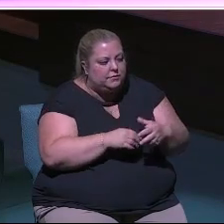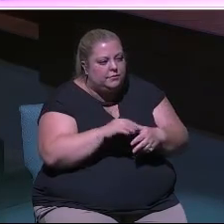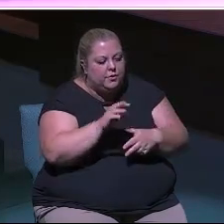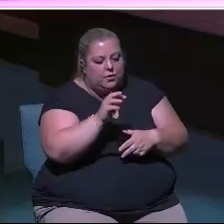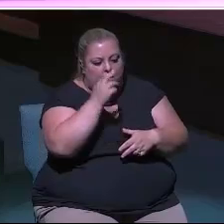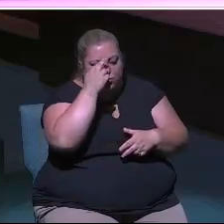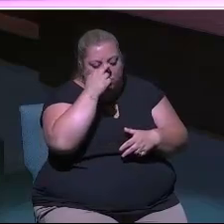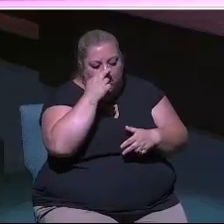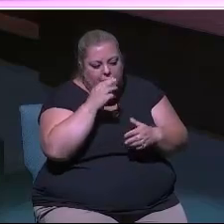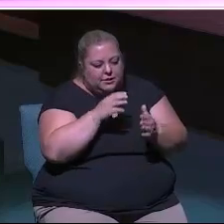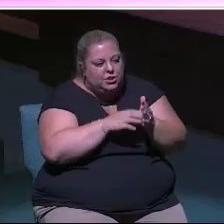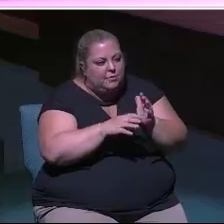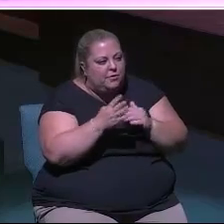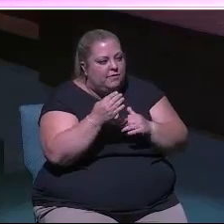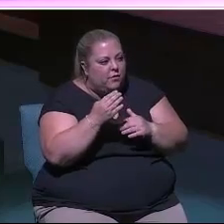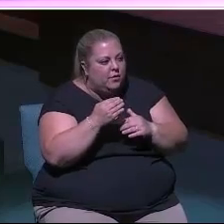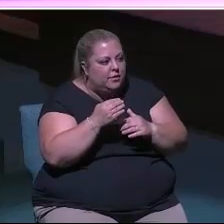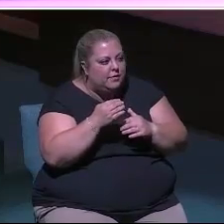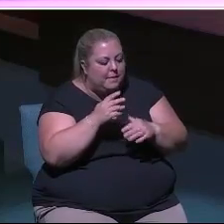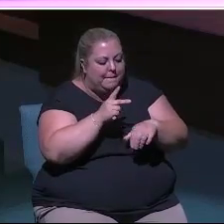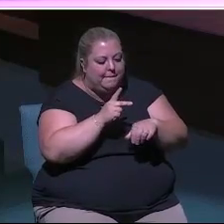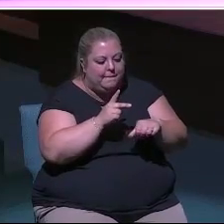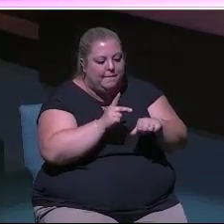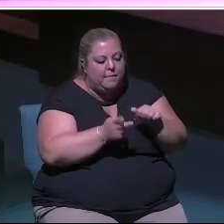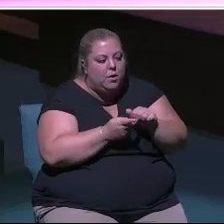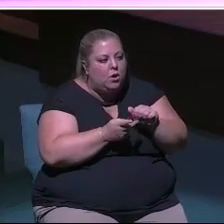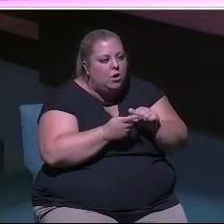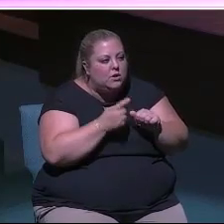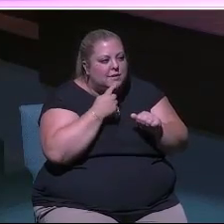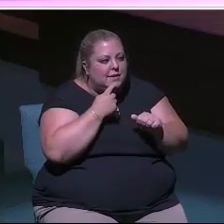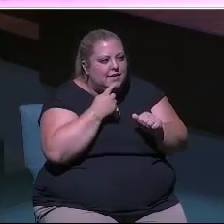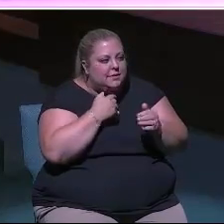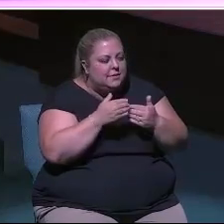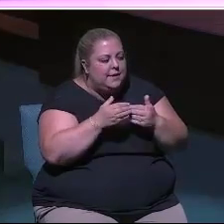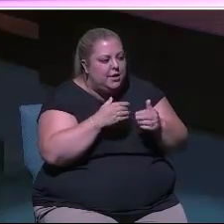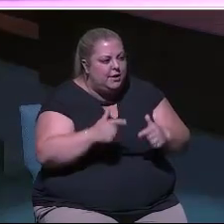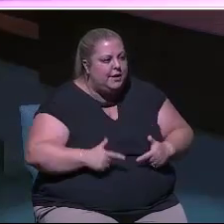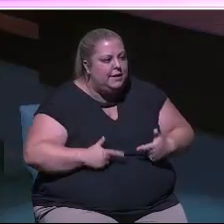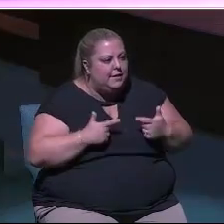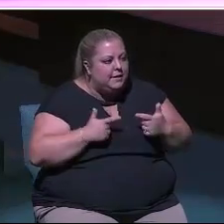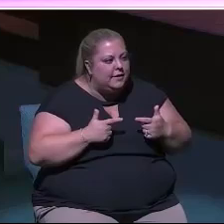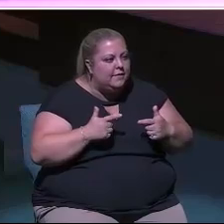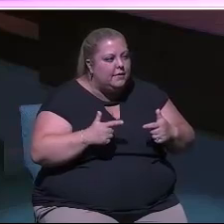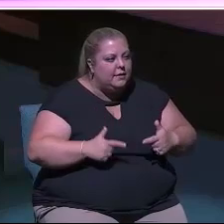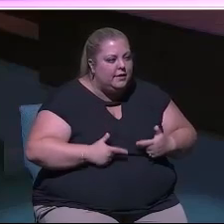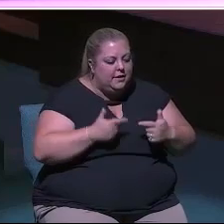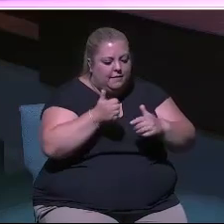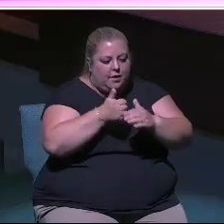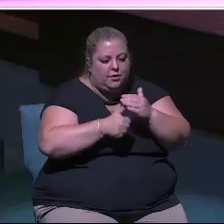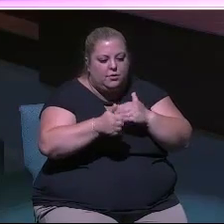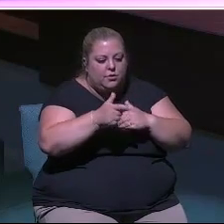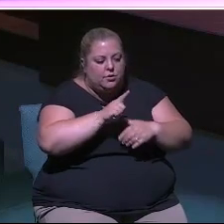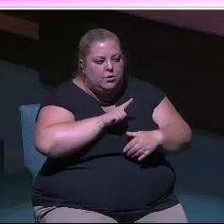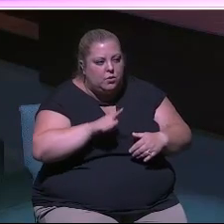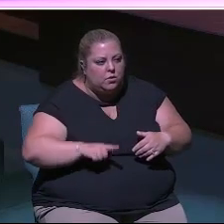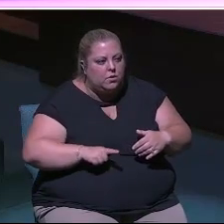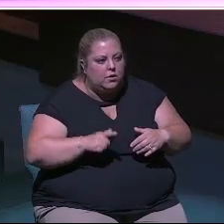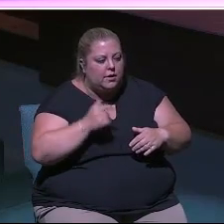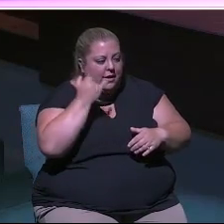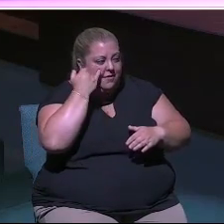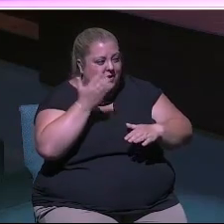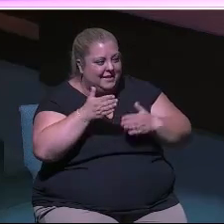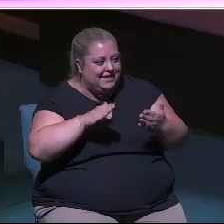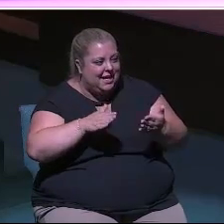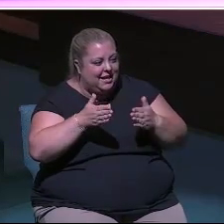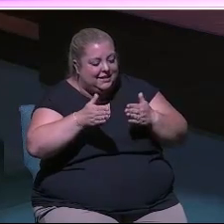these words in verse 8 and 9, for whether we live unto the Lord, and whether we die unto the Lord. Whether we live,